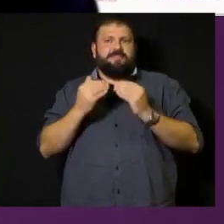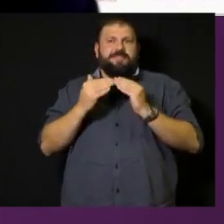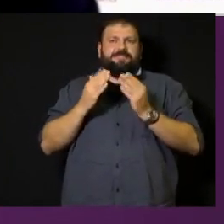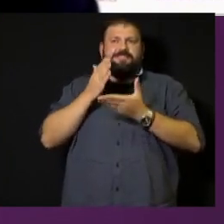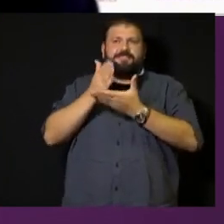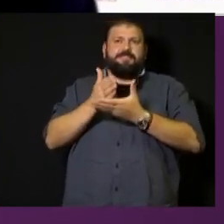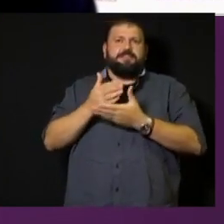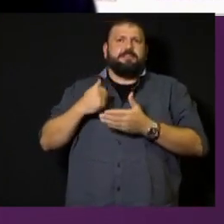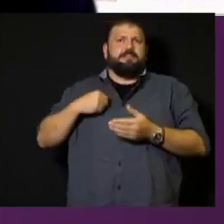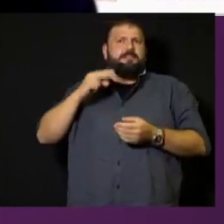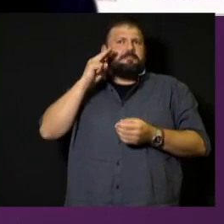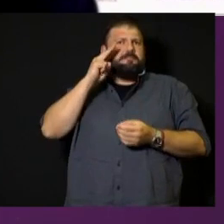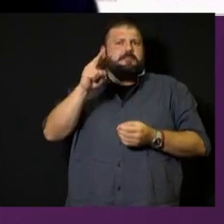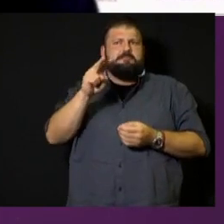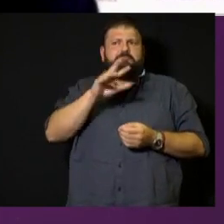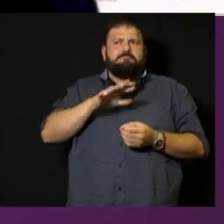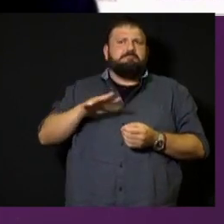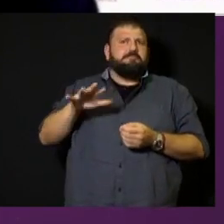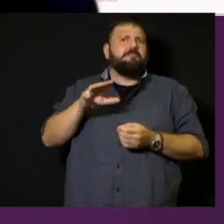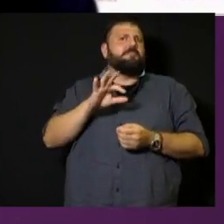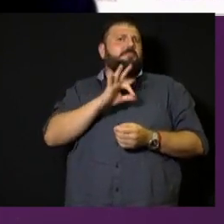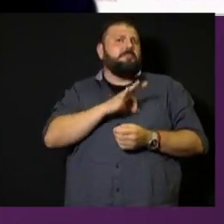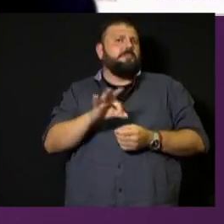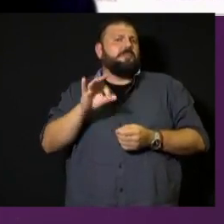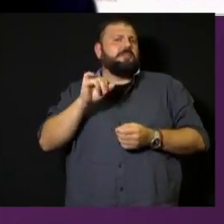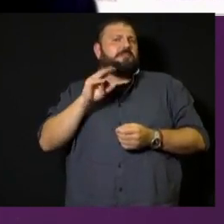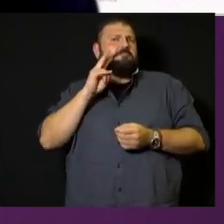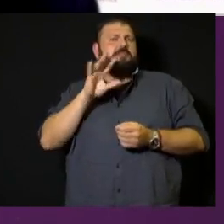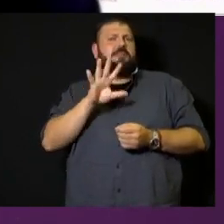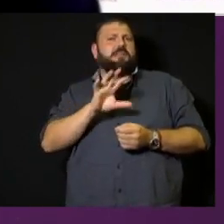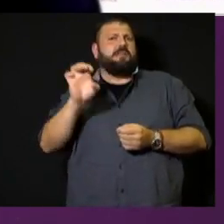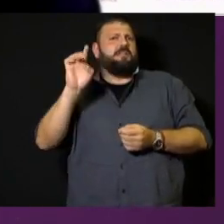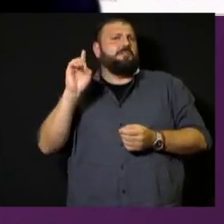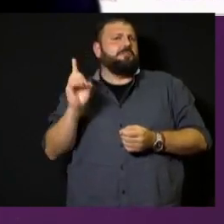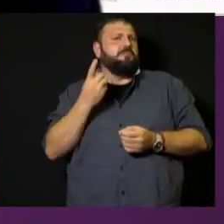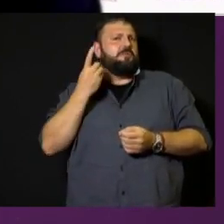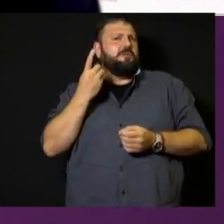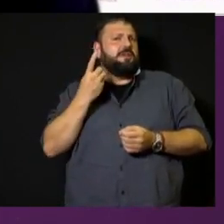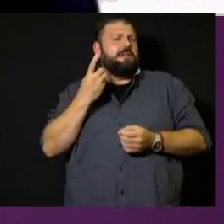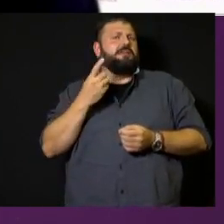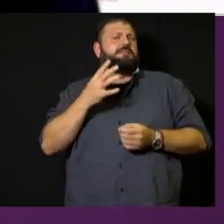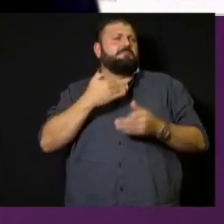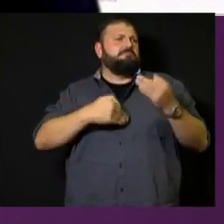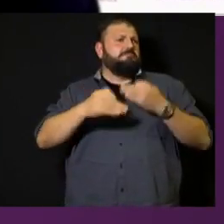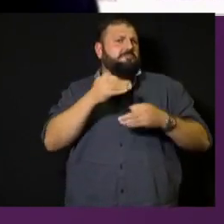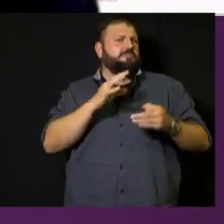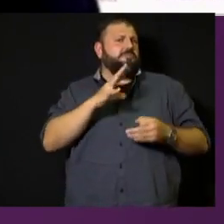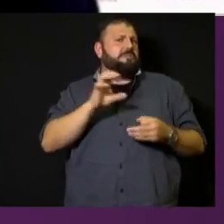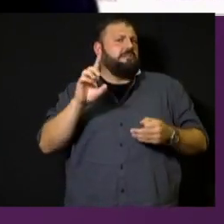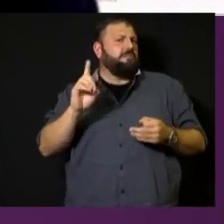guys, I at Inez's house, I saw the tip of the iceberg. I said,